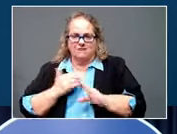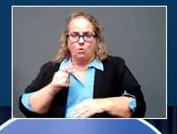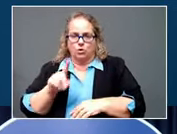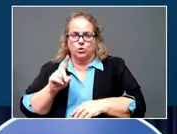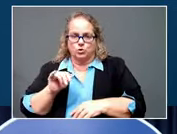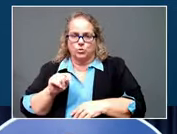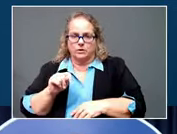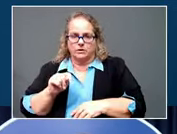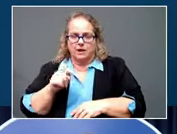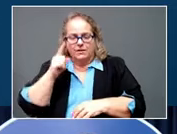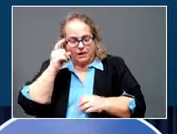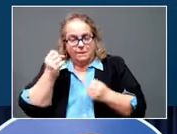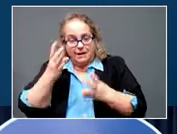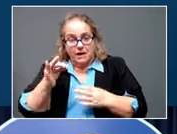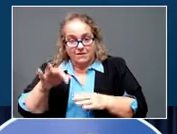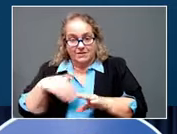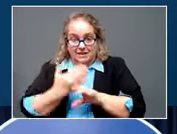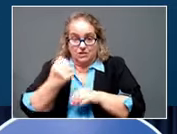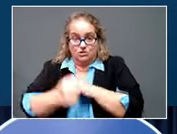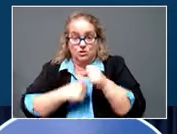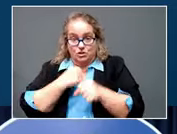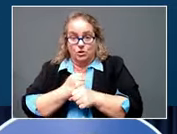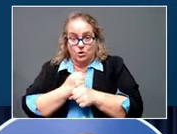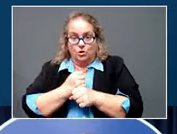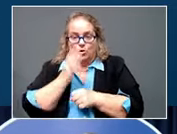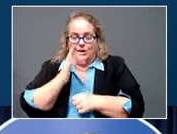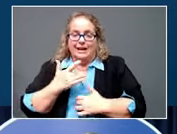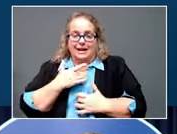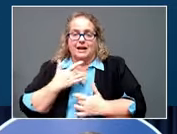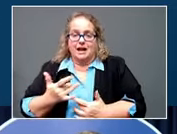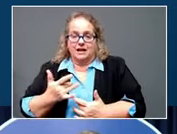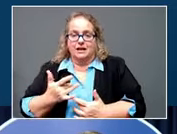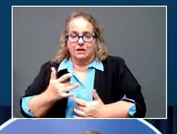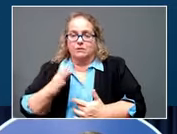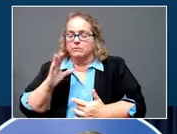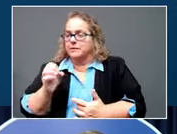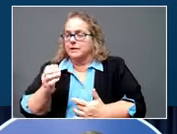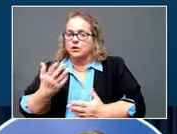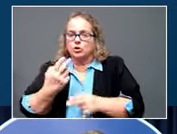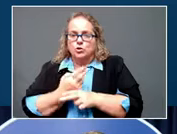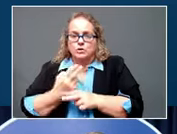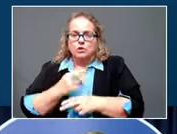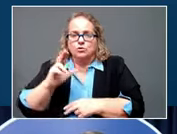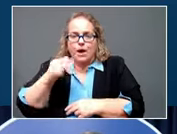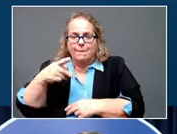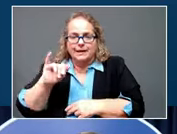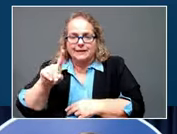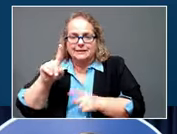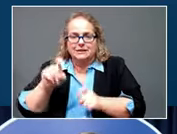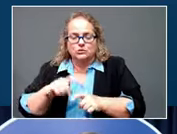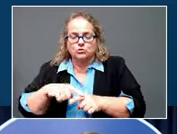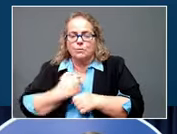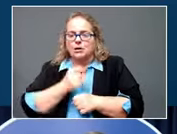lot of this next year is likely going to be using rapid tests just to make sure you're a little bit